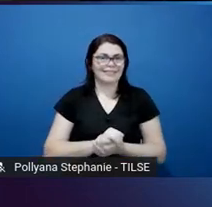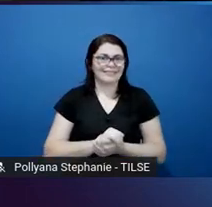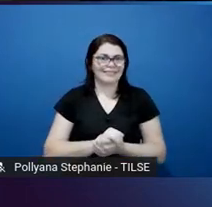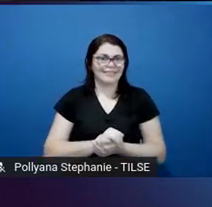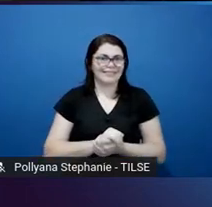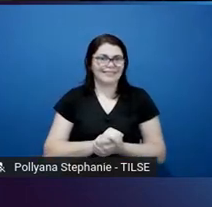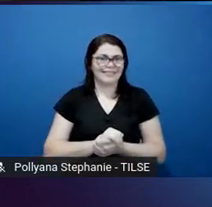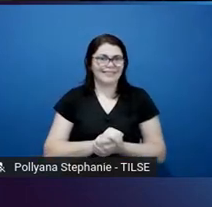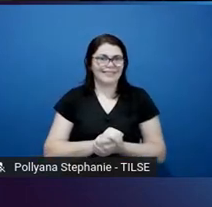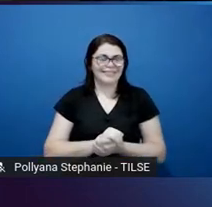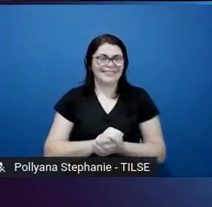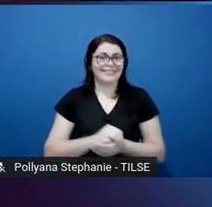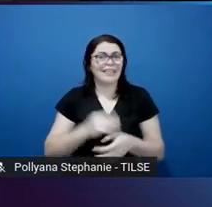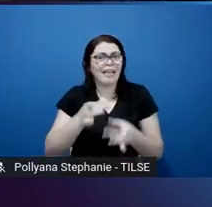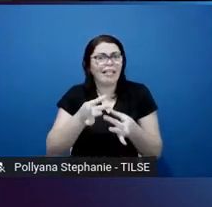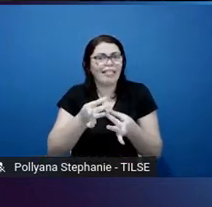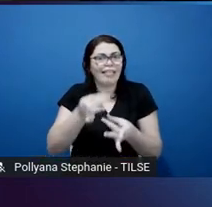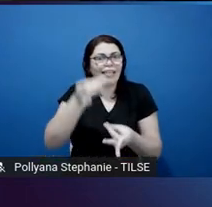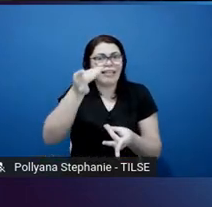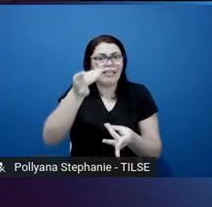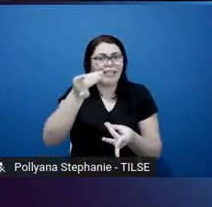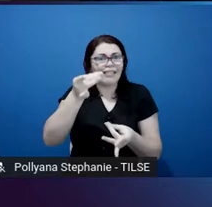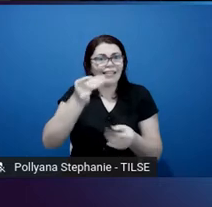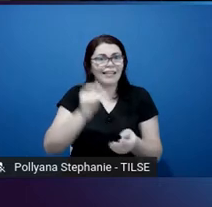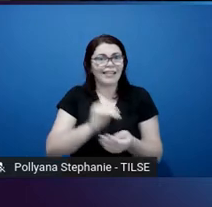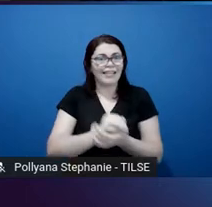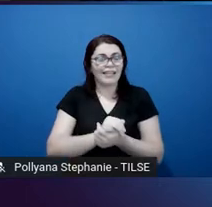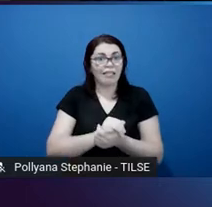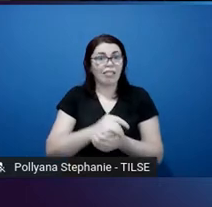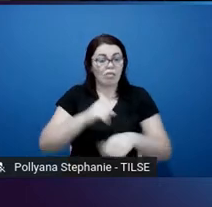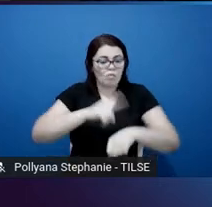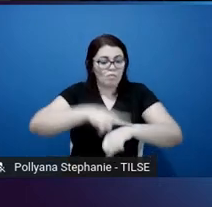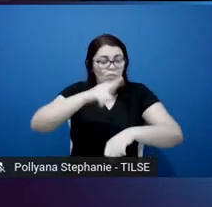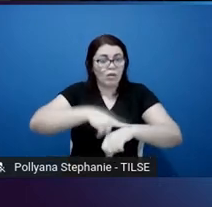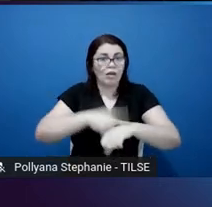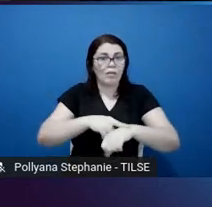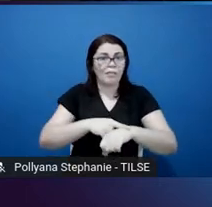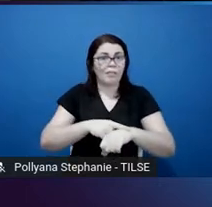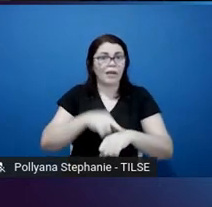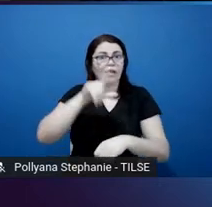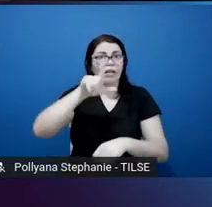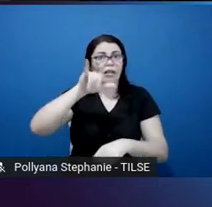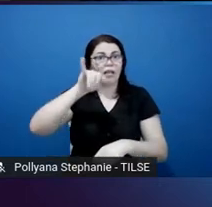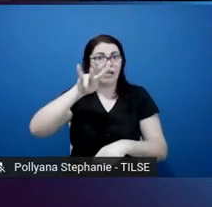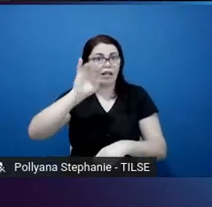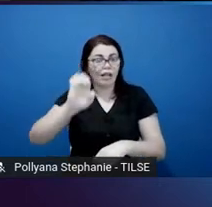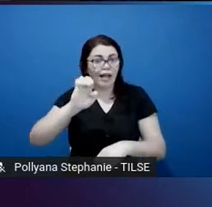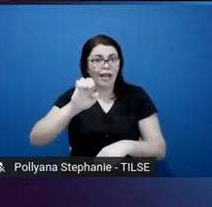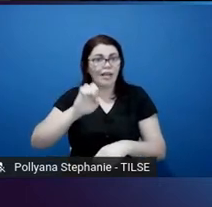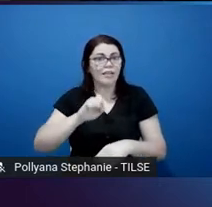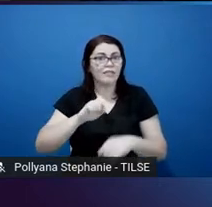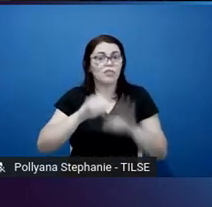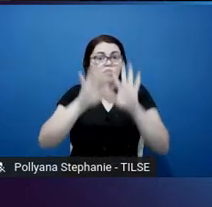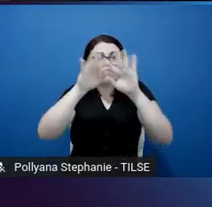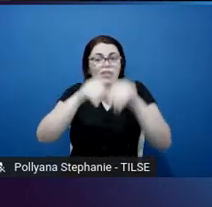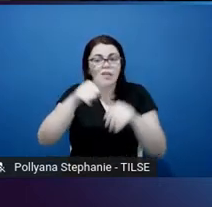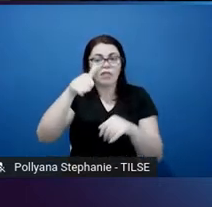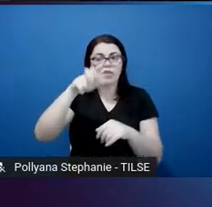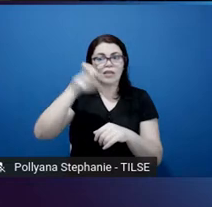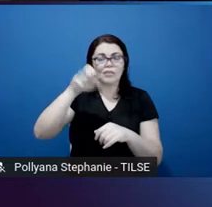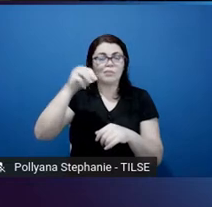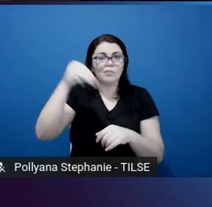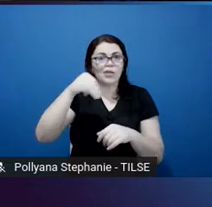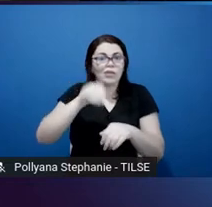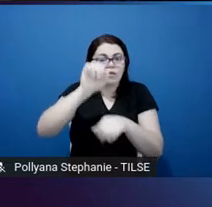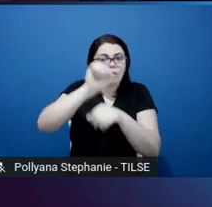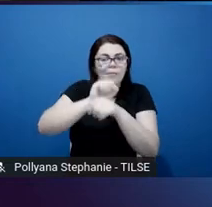some details. During the live streaming, we'll leave the last 15 minutes for questions. Our